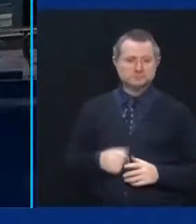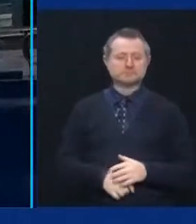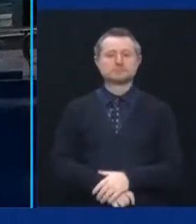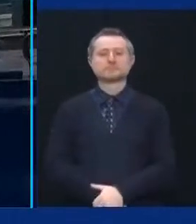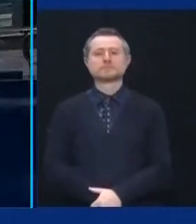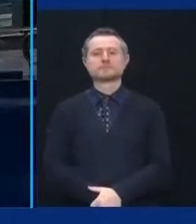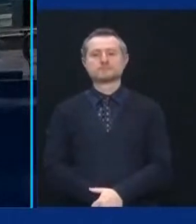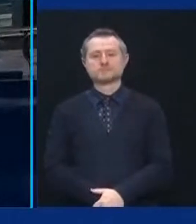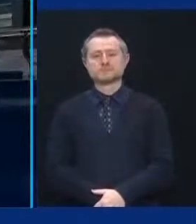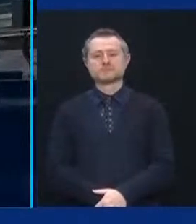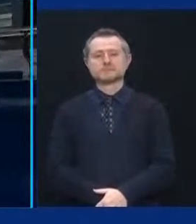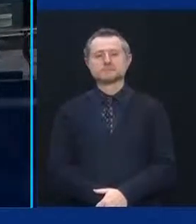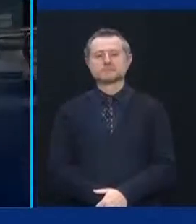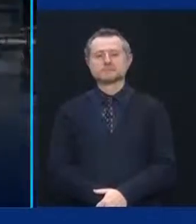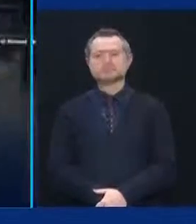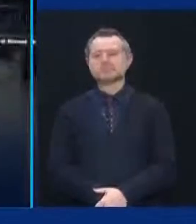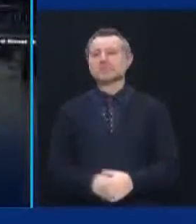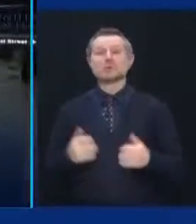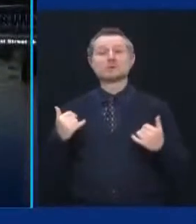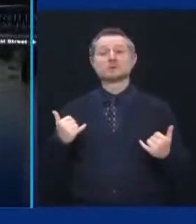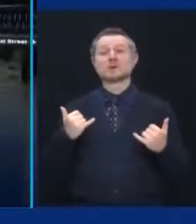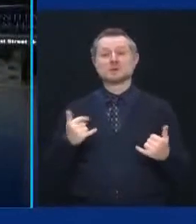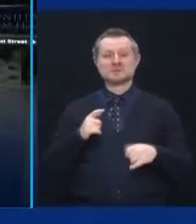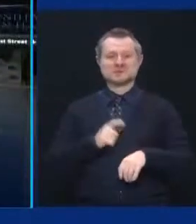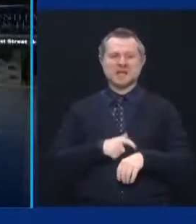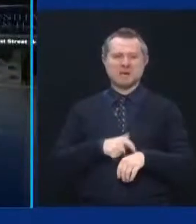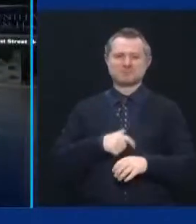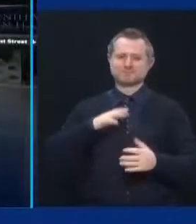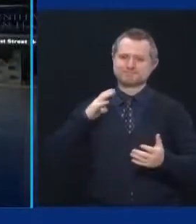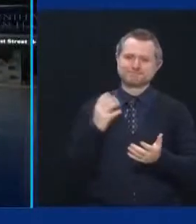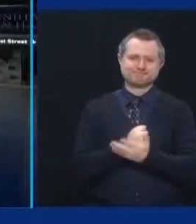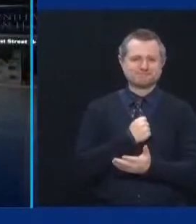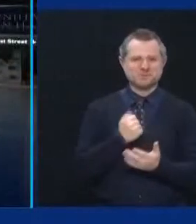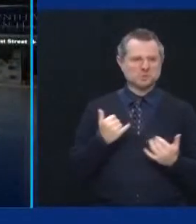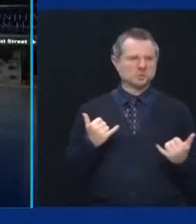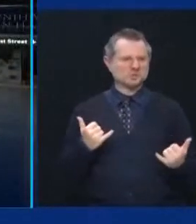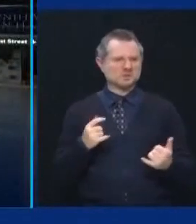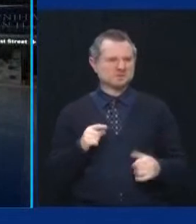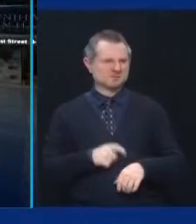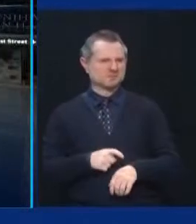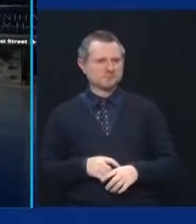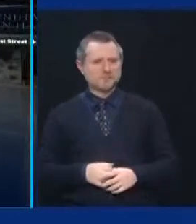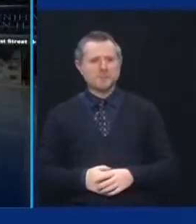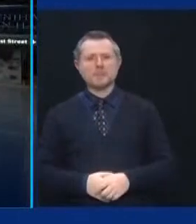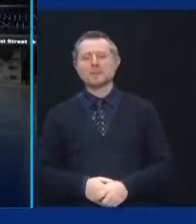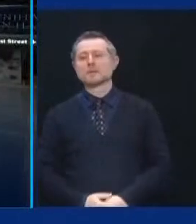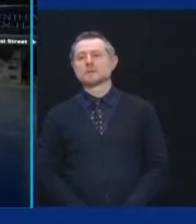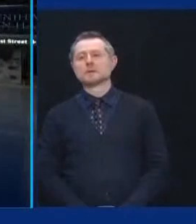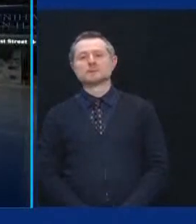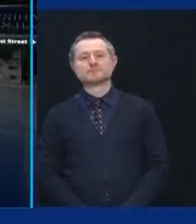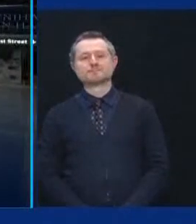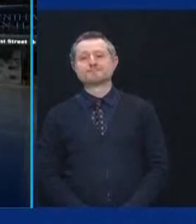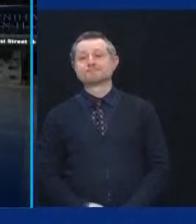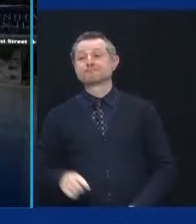thought possible. And now is the time to do it. So for those people who travel through Penn,